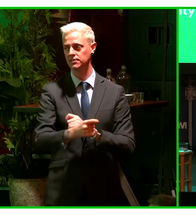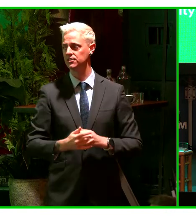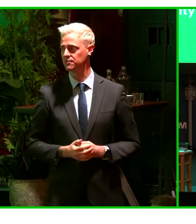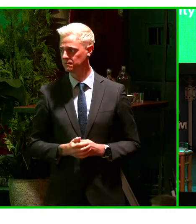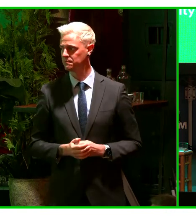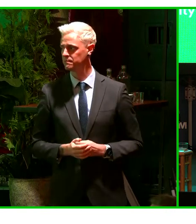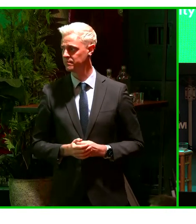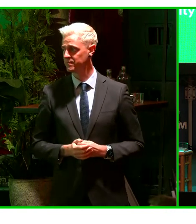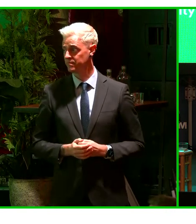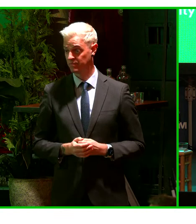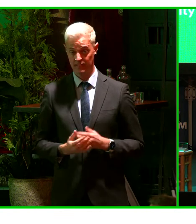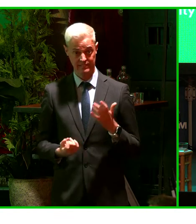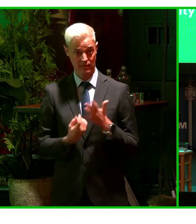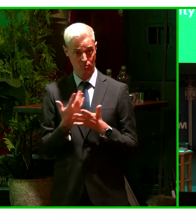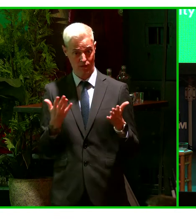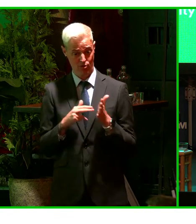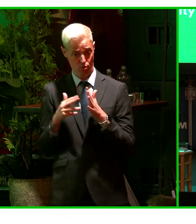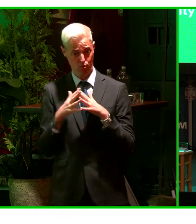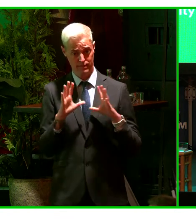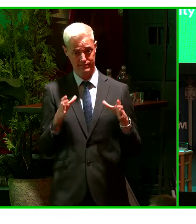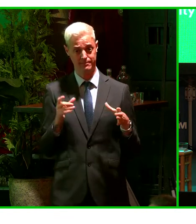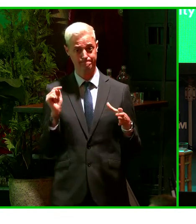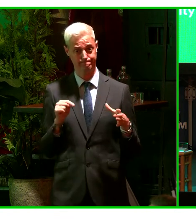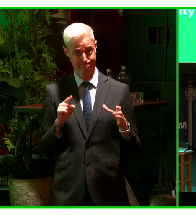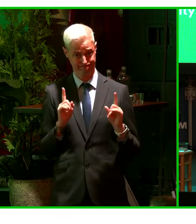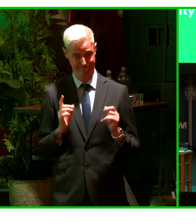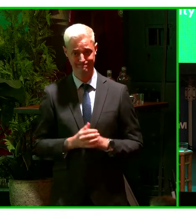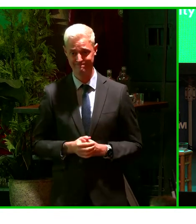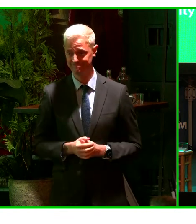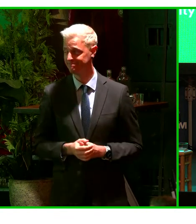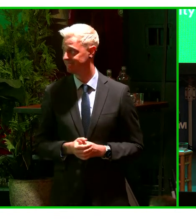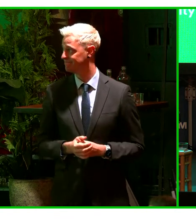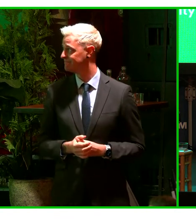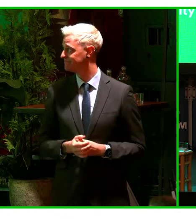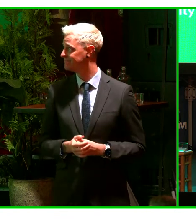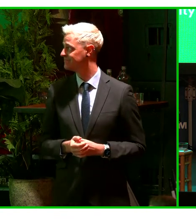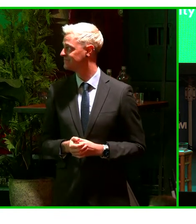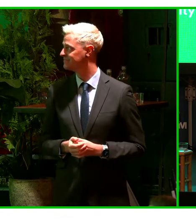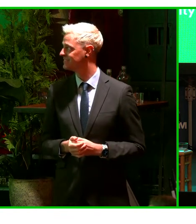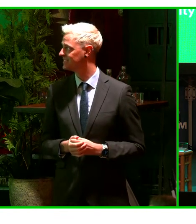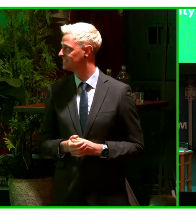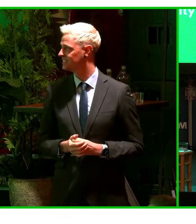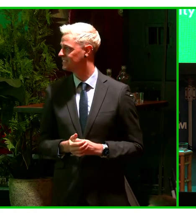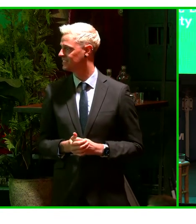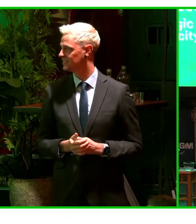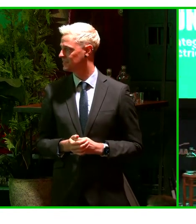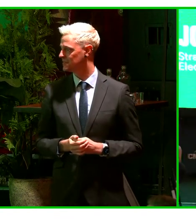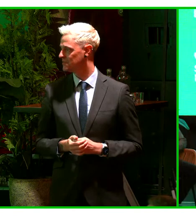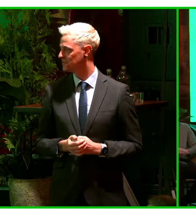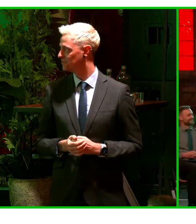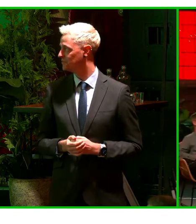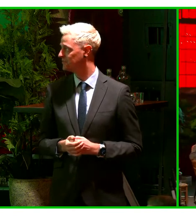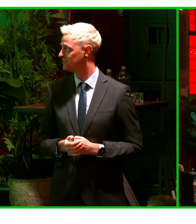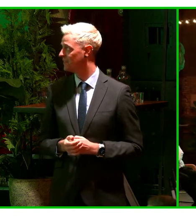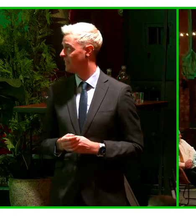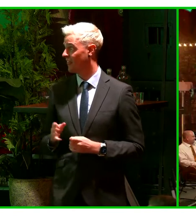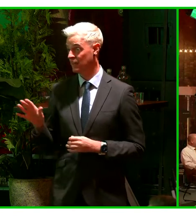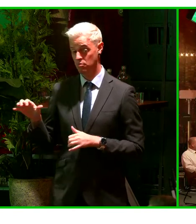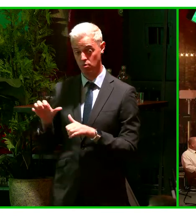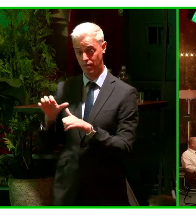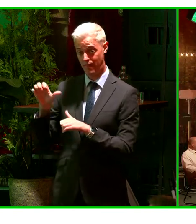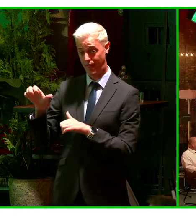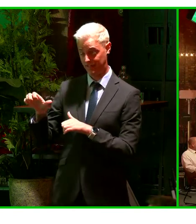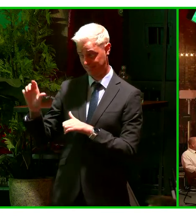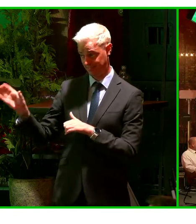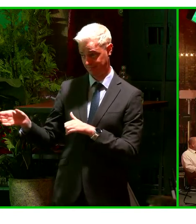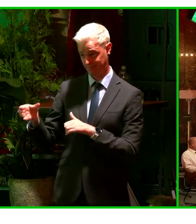it's all happening in the Northwest. Thank you, Helen. I'm not going to tell you off for going well over 2 minutes. Sorry. But the next person that does it